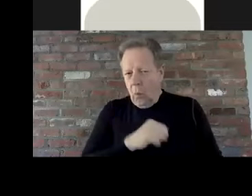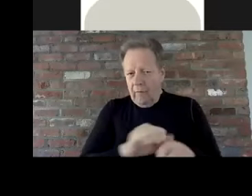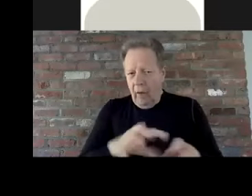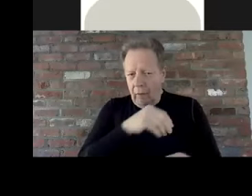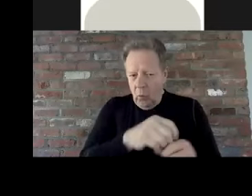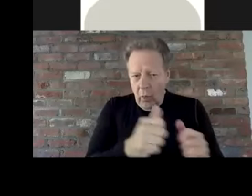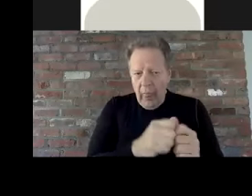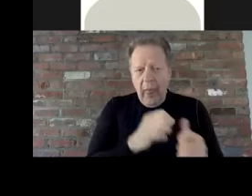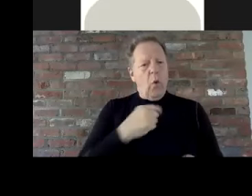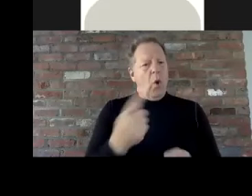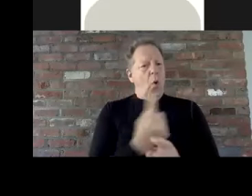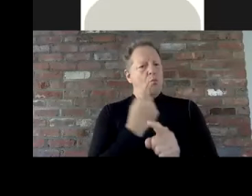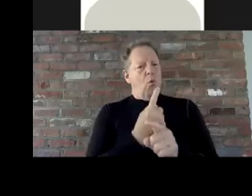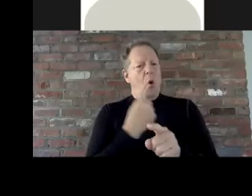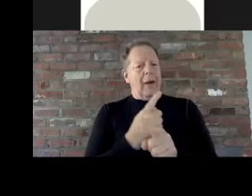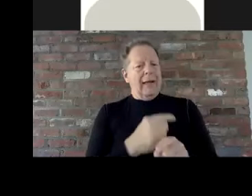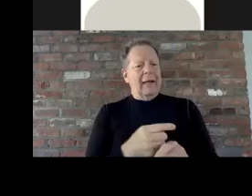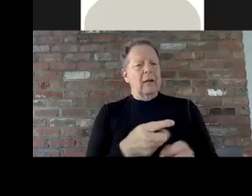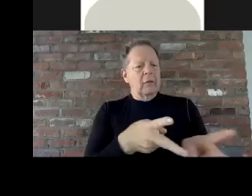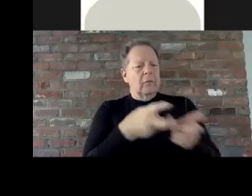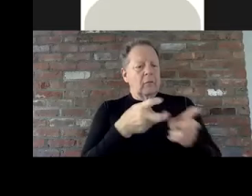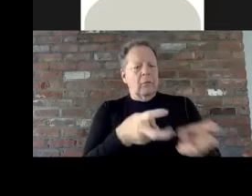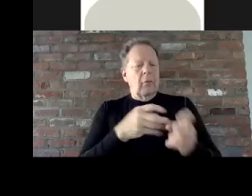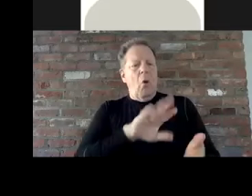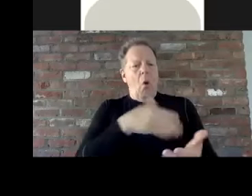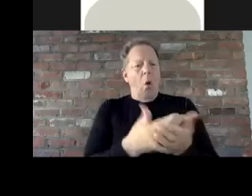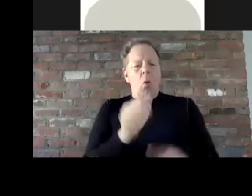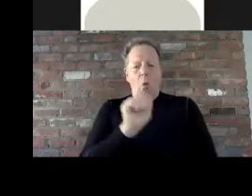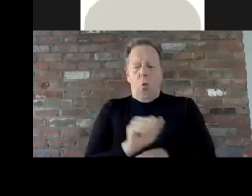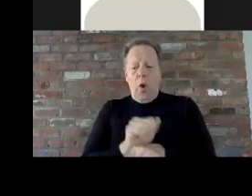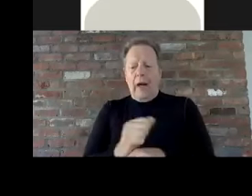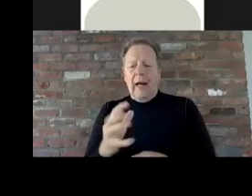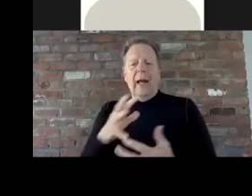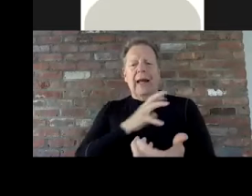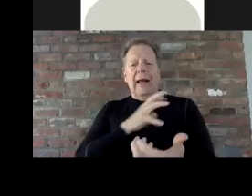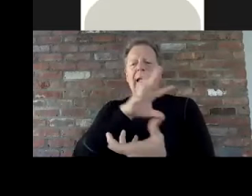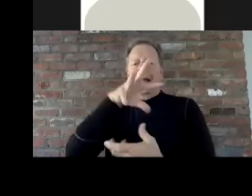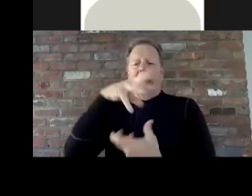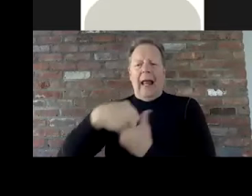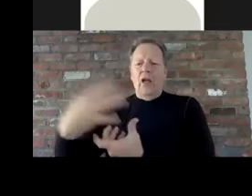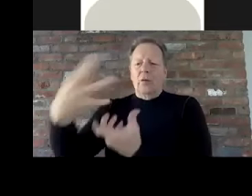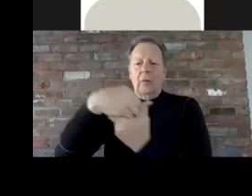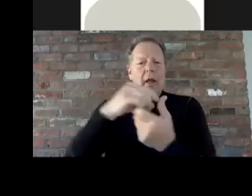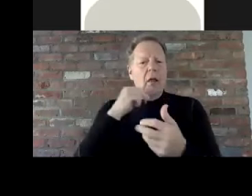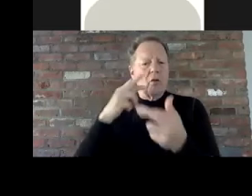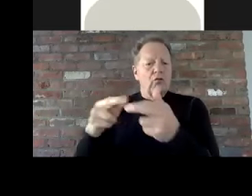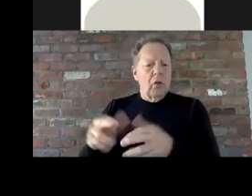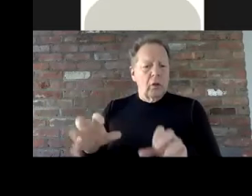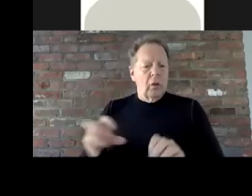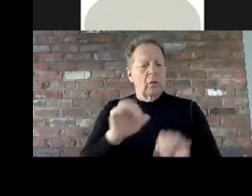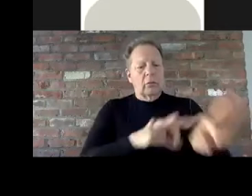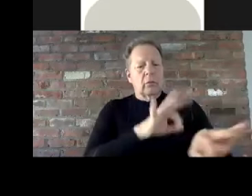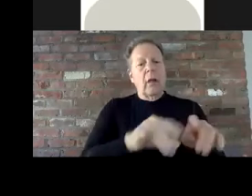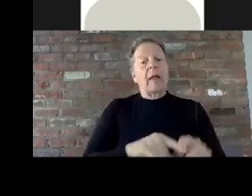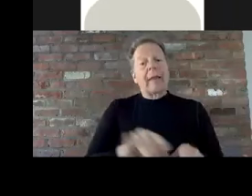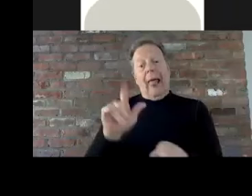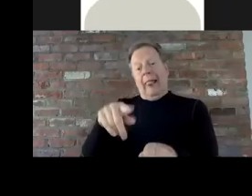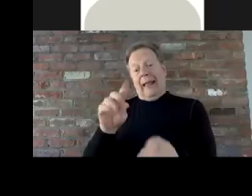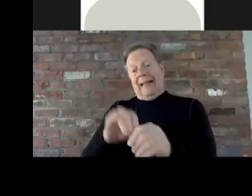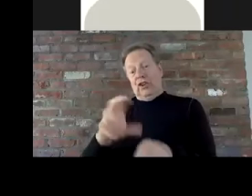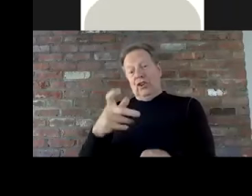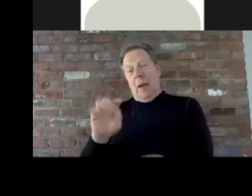we're appropriately integrating all of the work and engagement that the region has done recently. Boone is dropping a link to the report in the